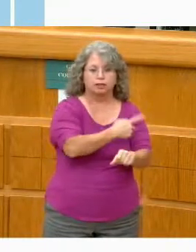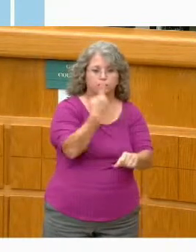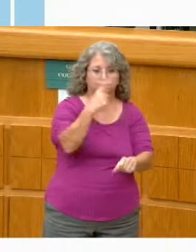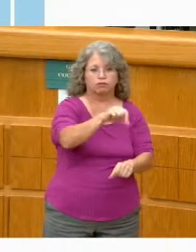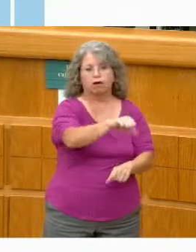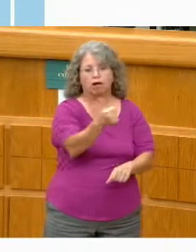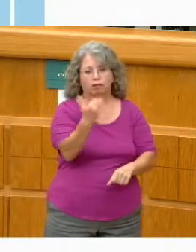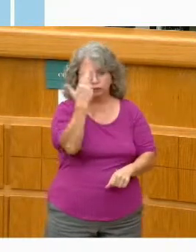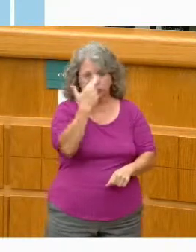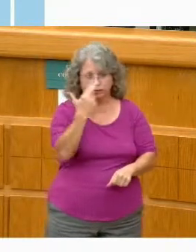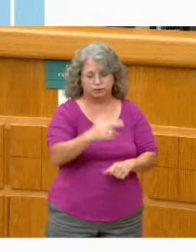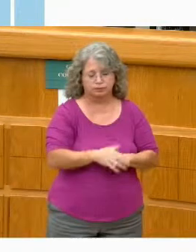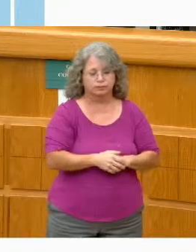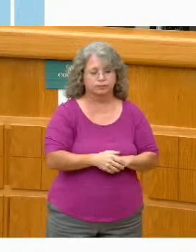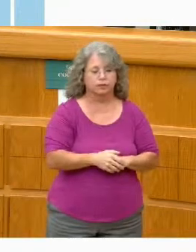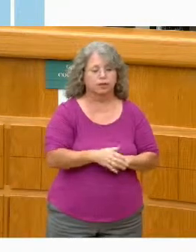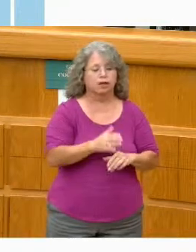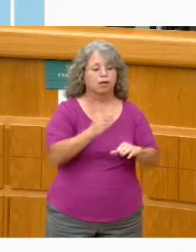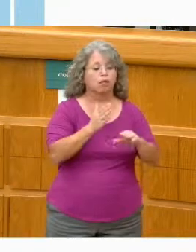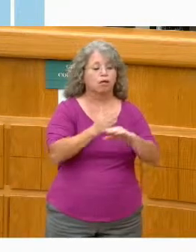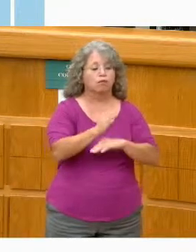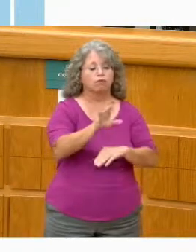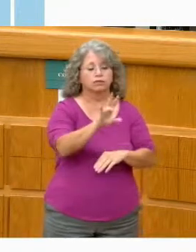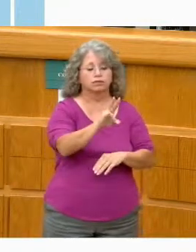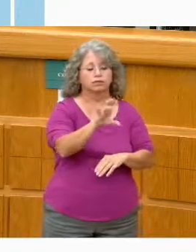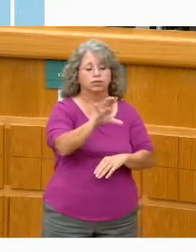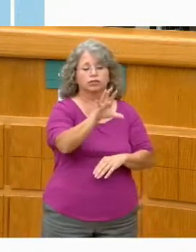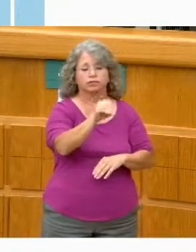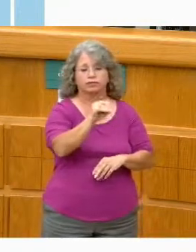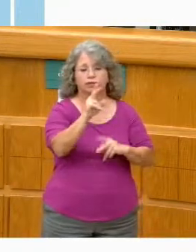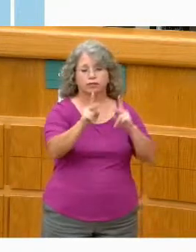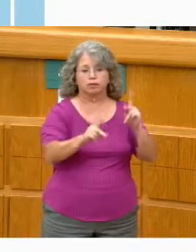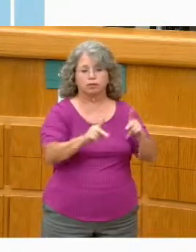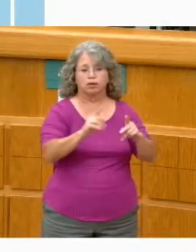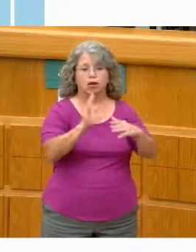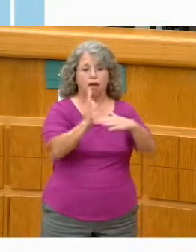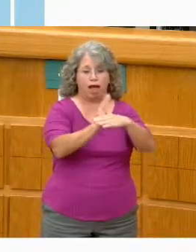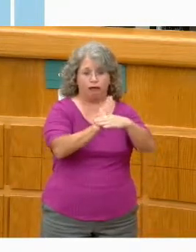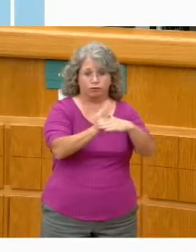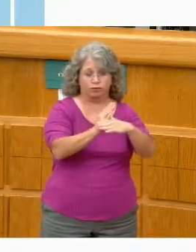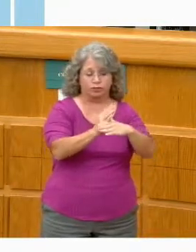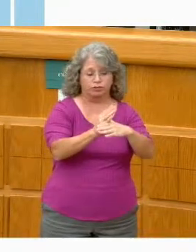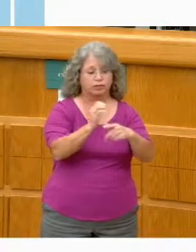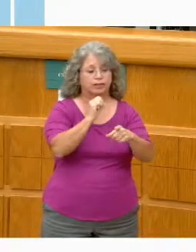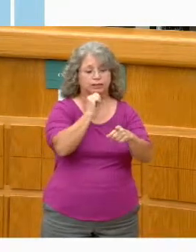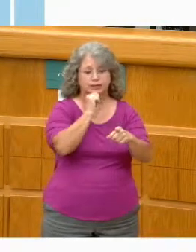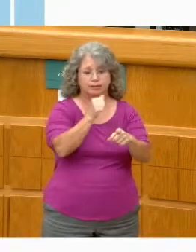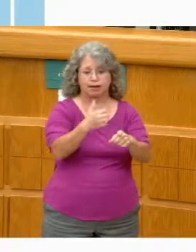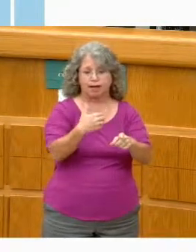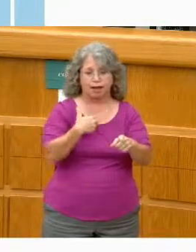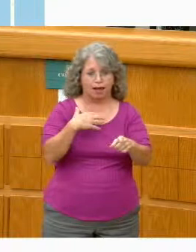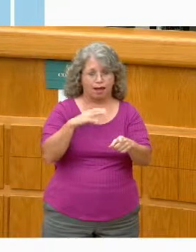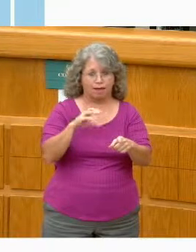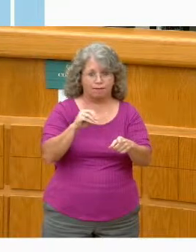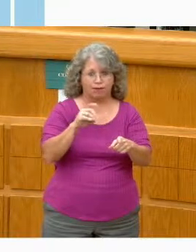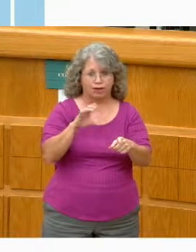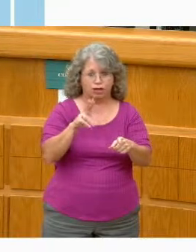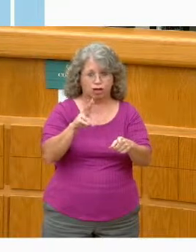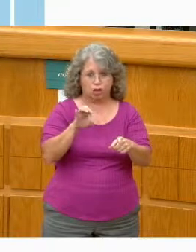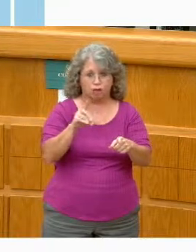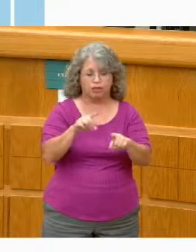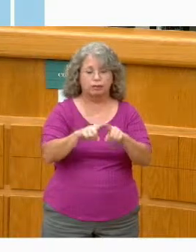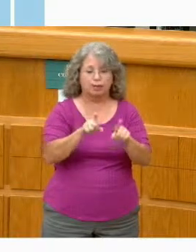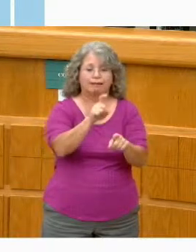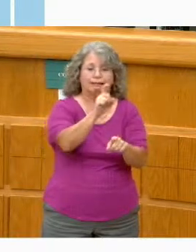here in May and June and see that there were well above 750 people on average that didn't have COVID that needed